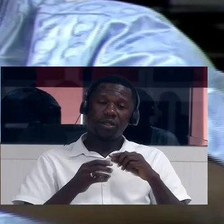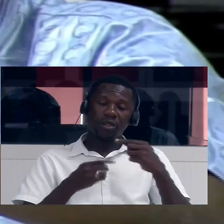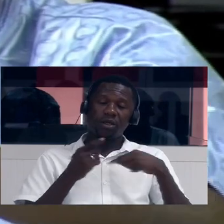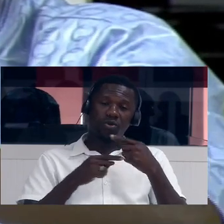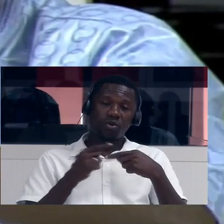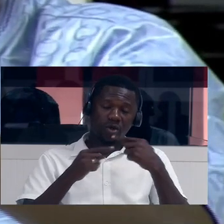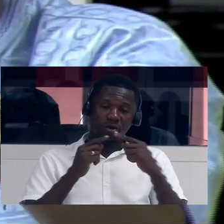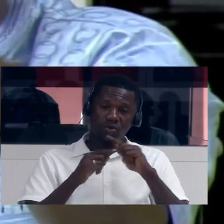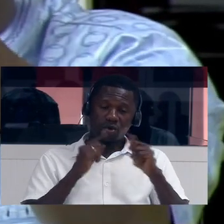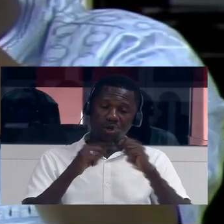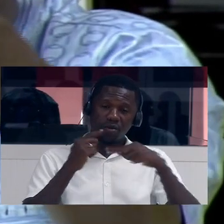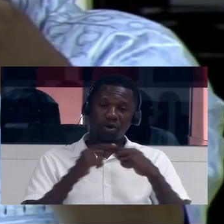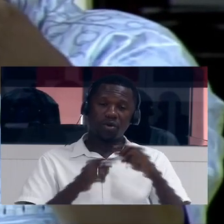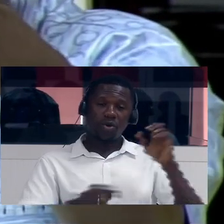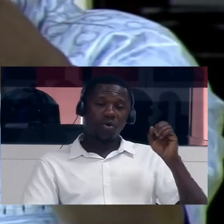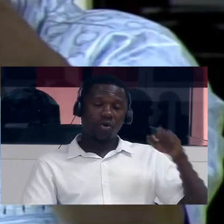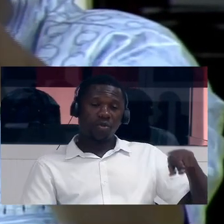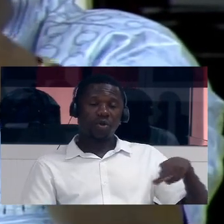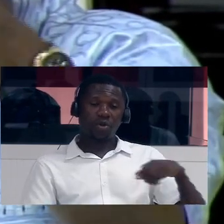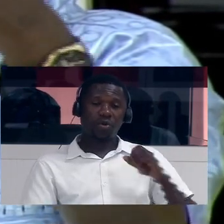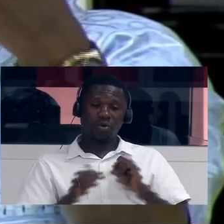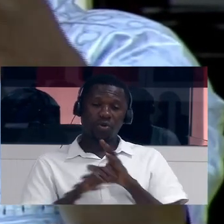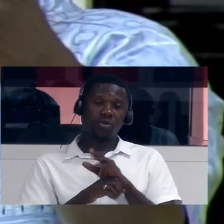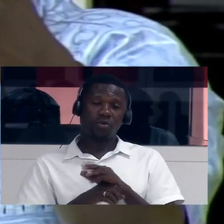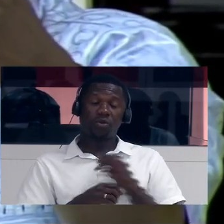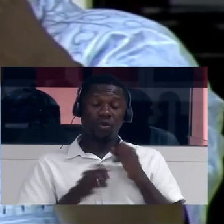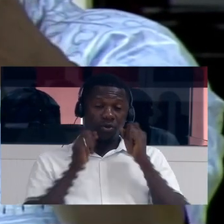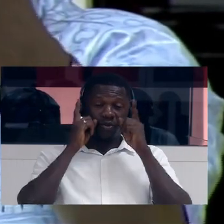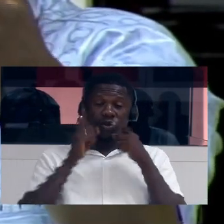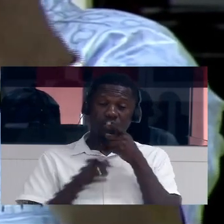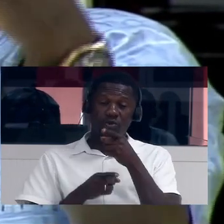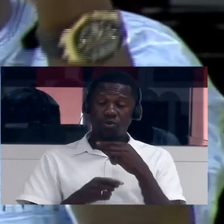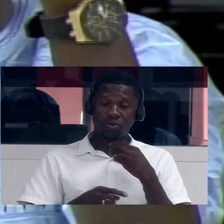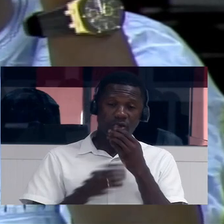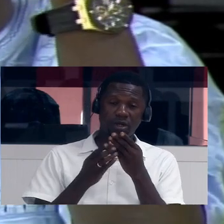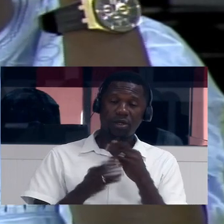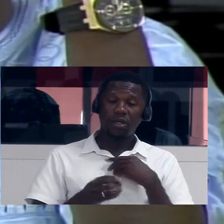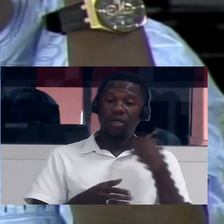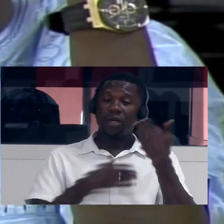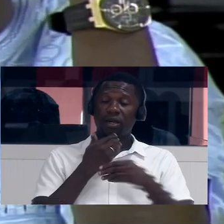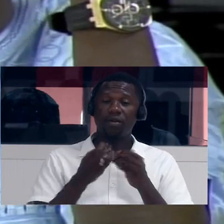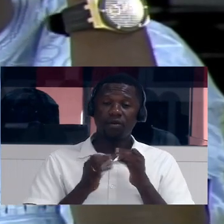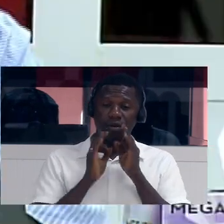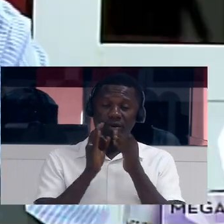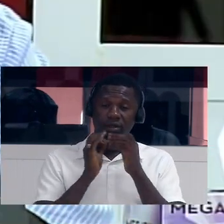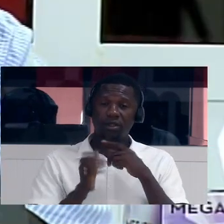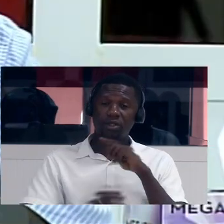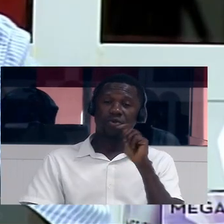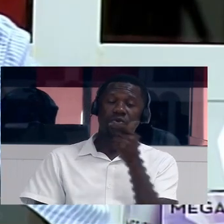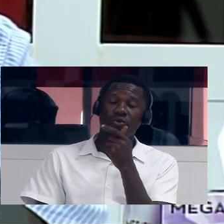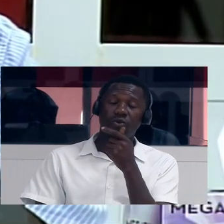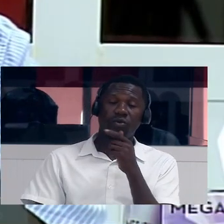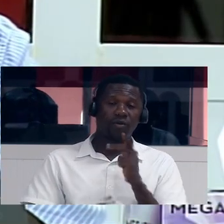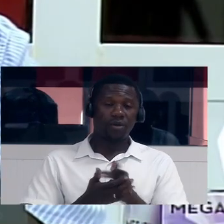the operation orders. Would it surprise you to note that he never mentioned this new fact you're talking about? Now,